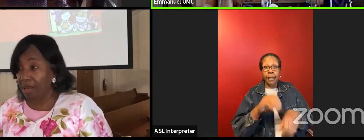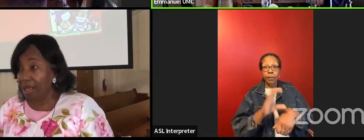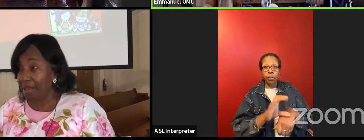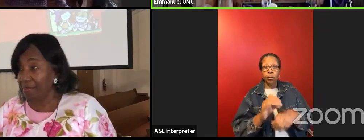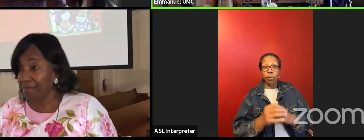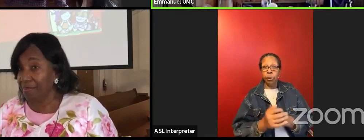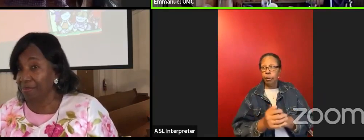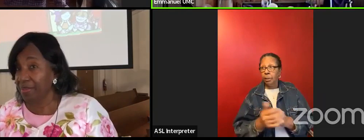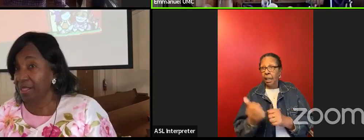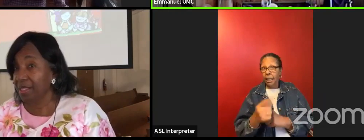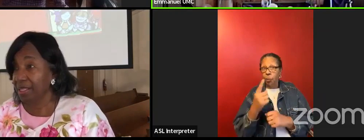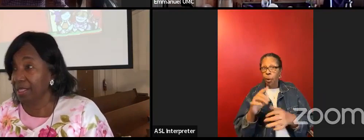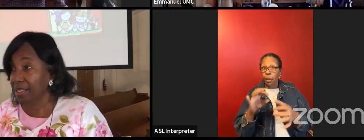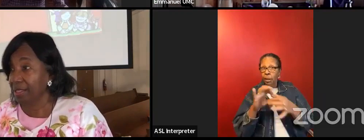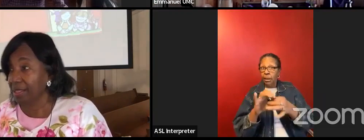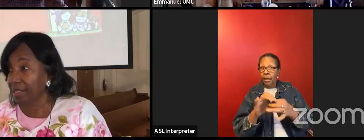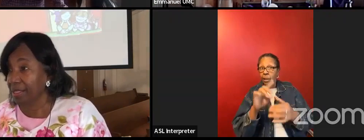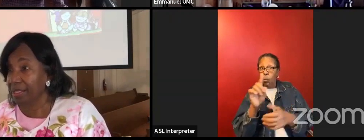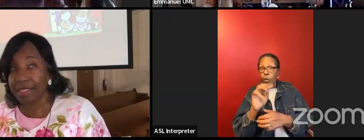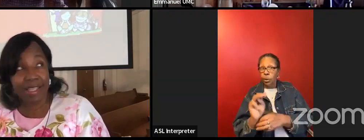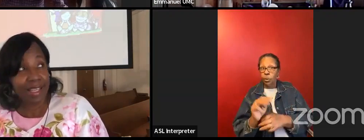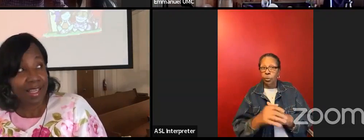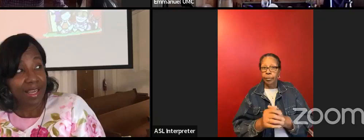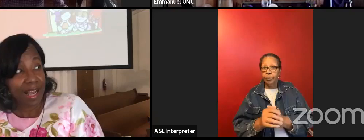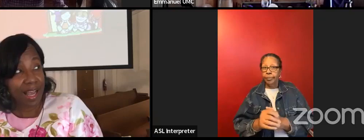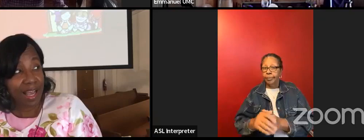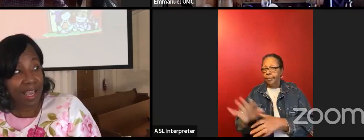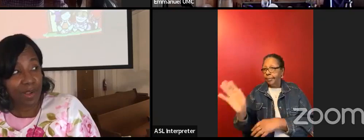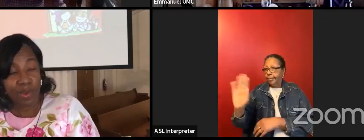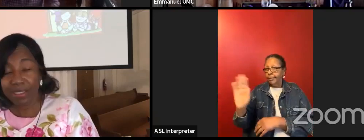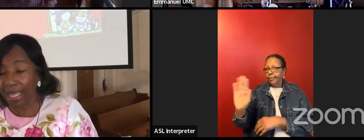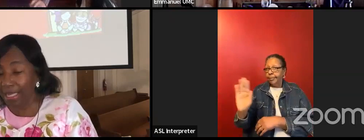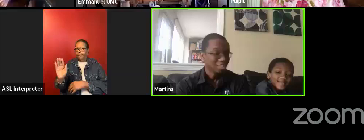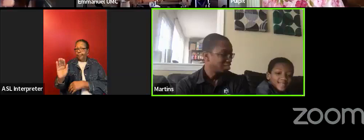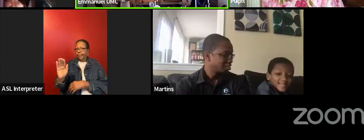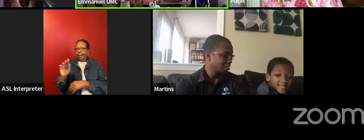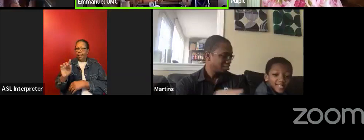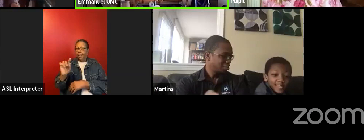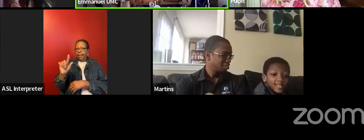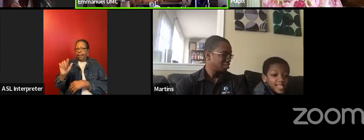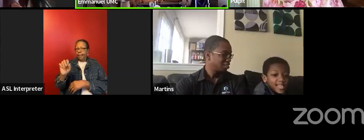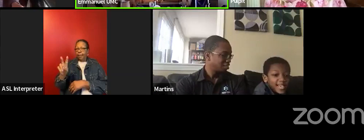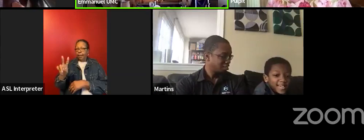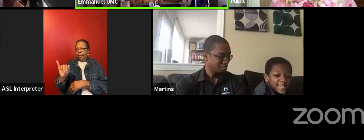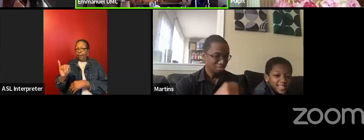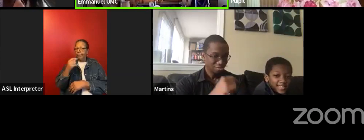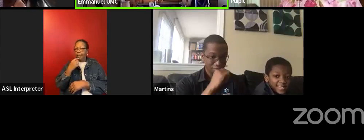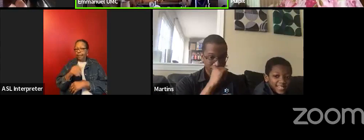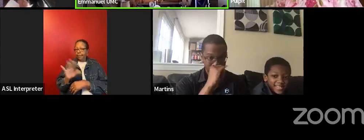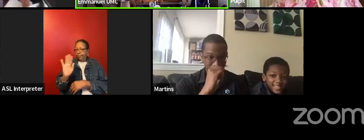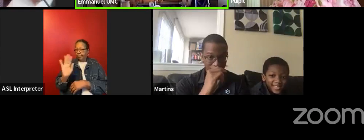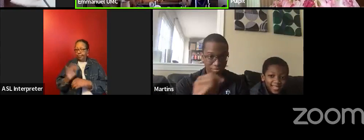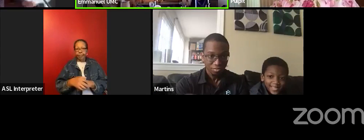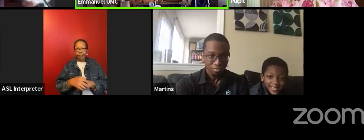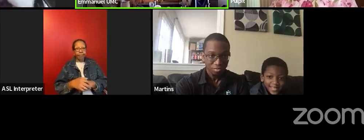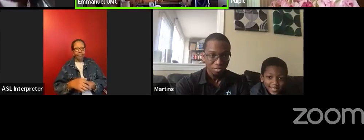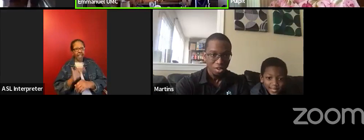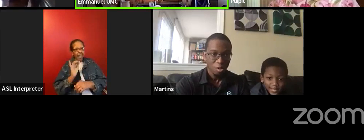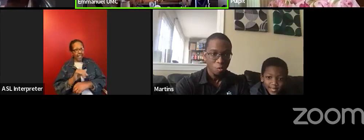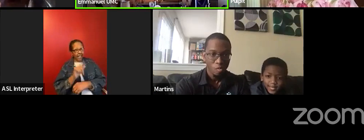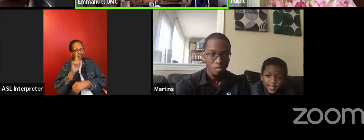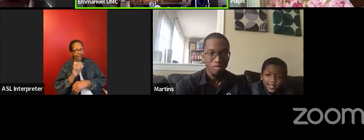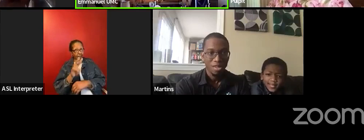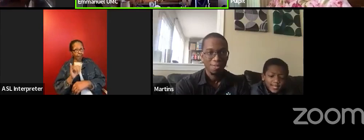Anybody online? Hi. Hi, is that Levi? Yes. Oh, cool beans,